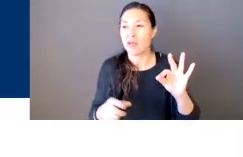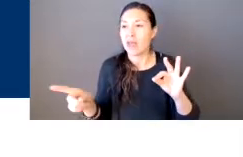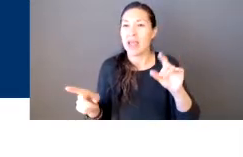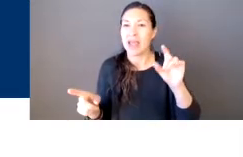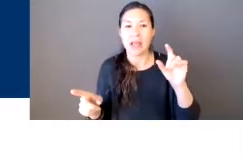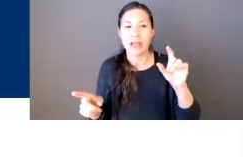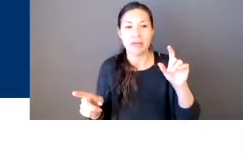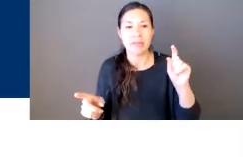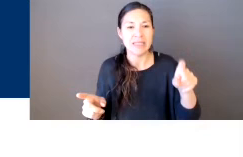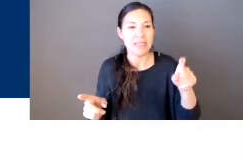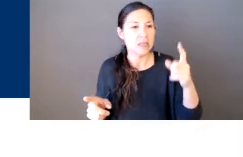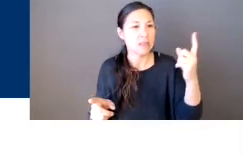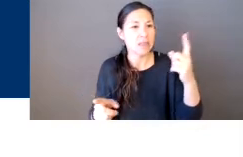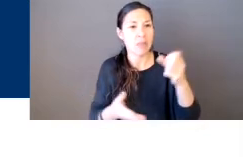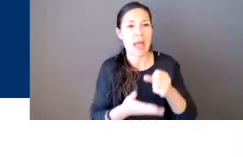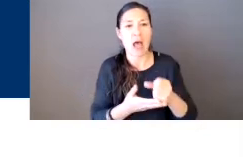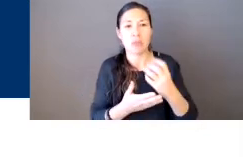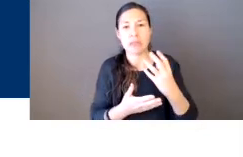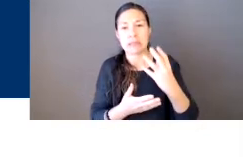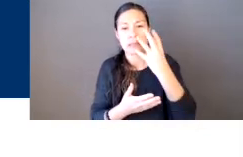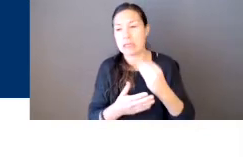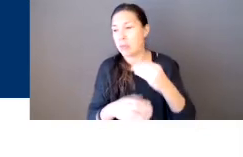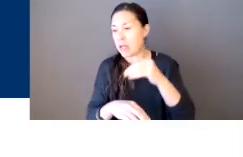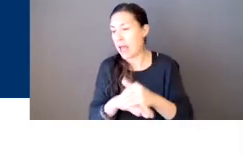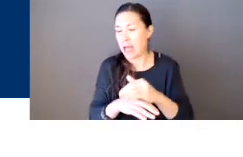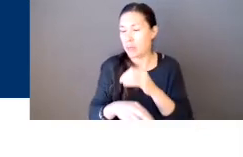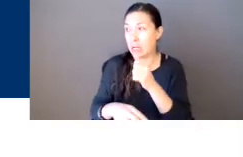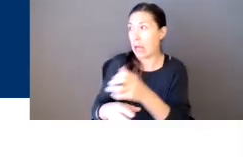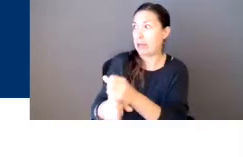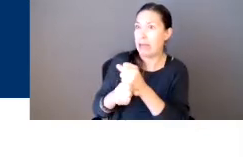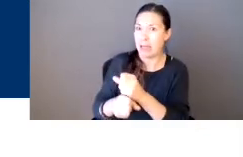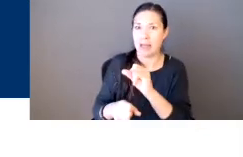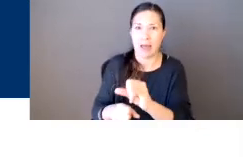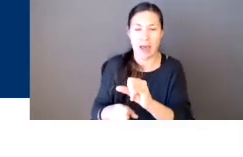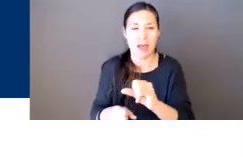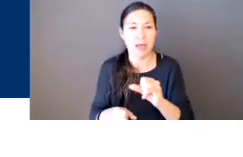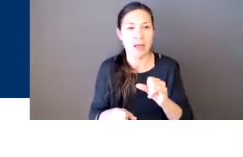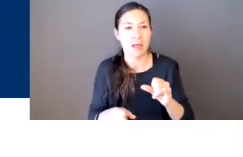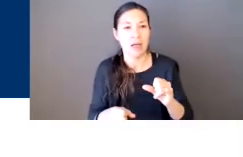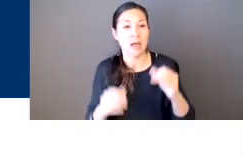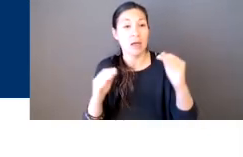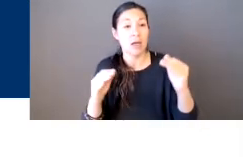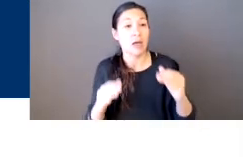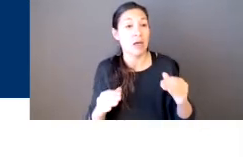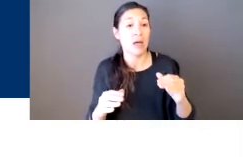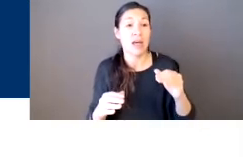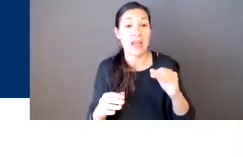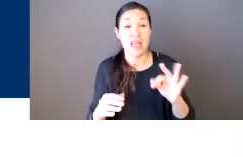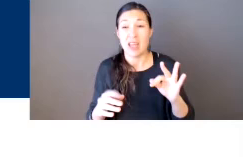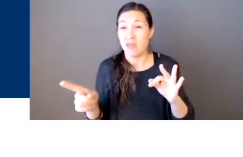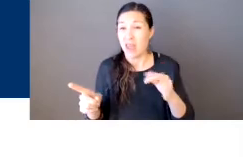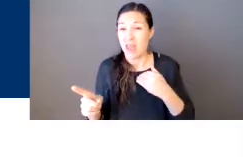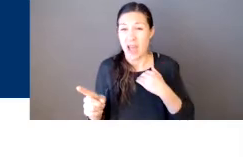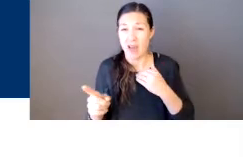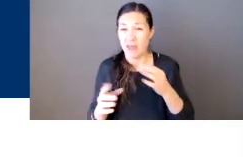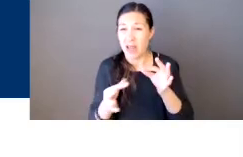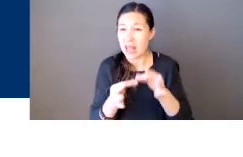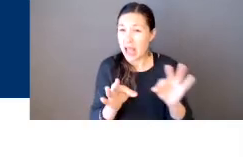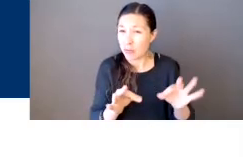again, having that information, having the information about interpreters is helpful. I think, and Taryn could